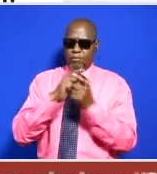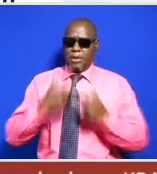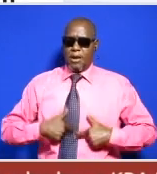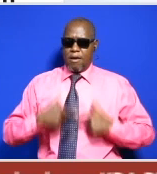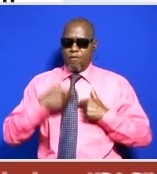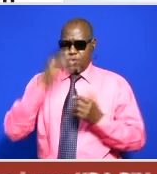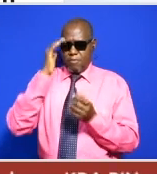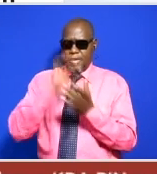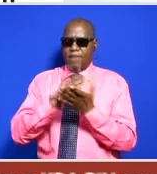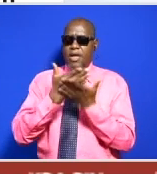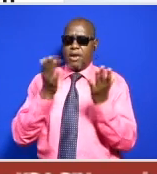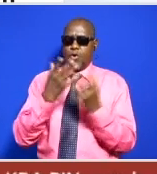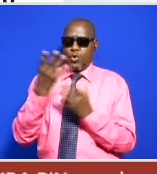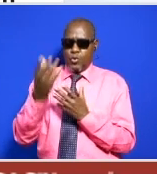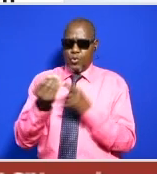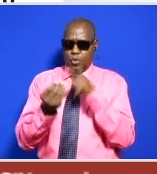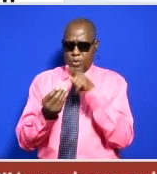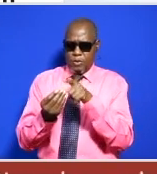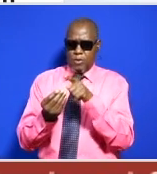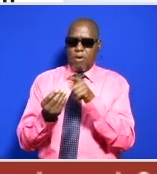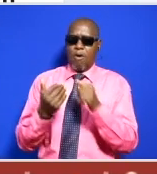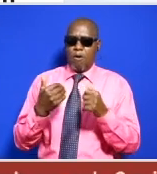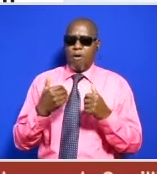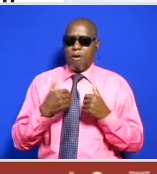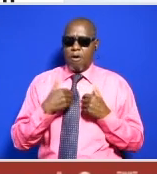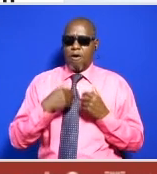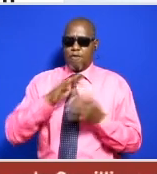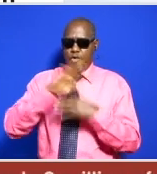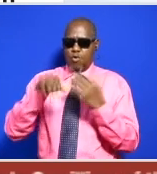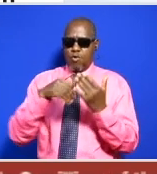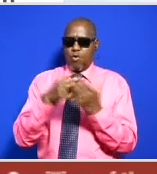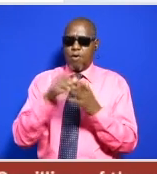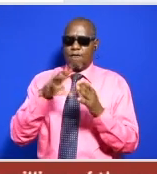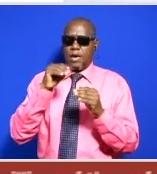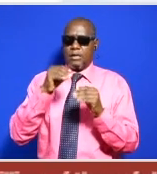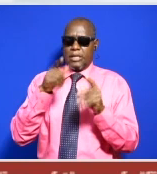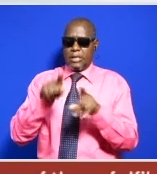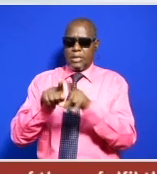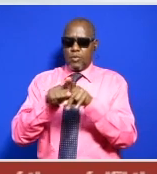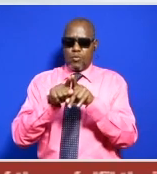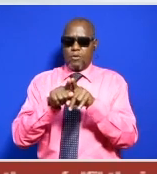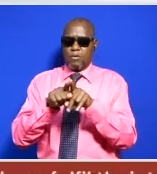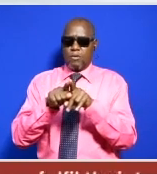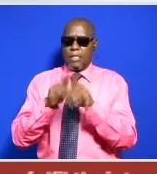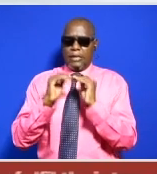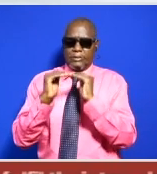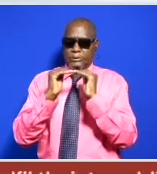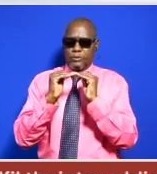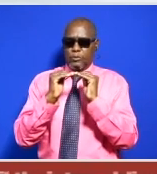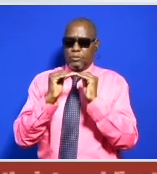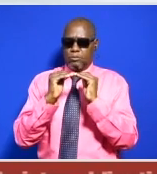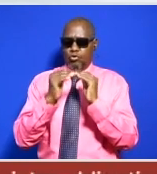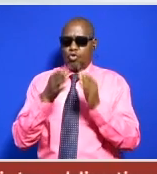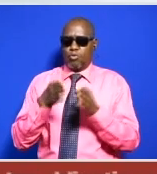everywhere we go in this country, we provide everybody we find with an equal opportunity to be able to succeed.